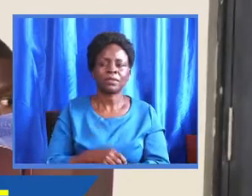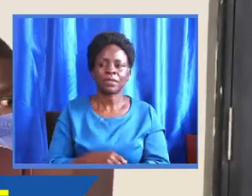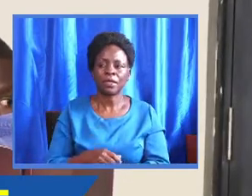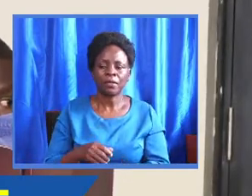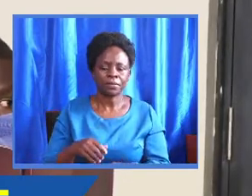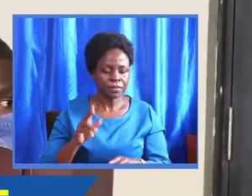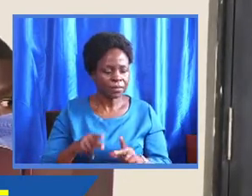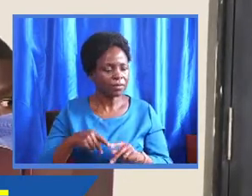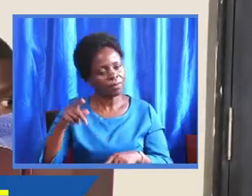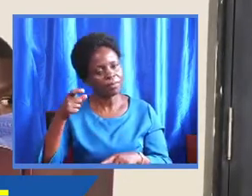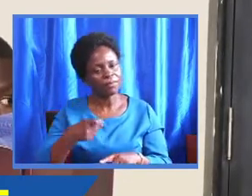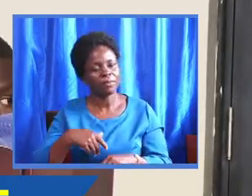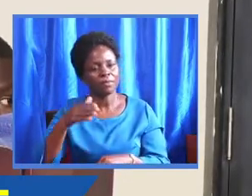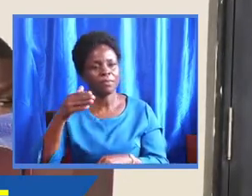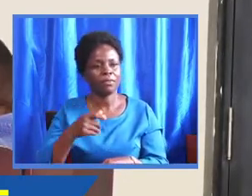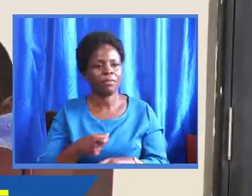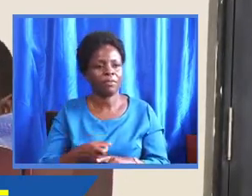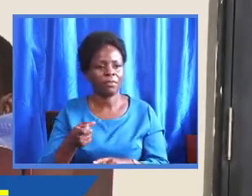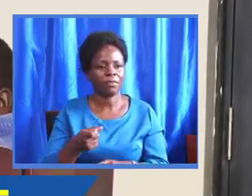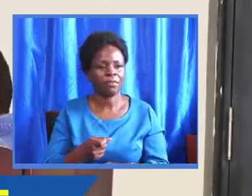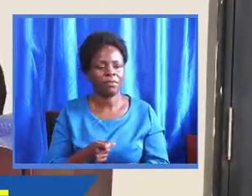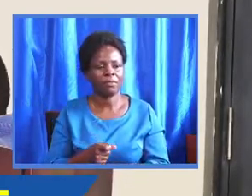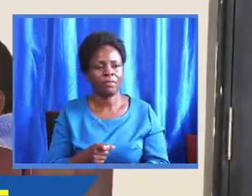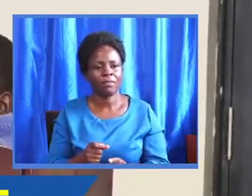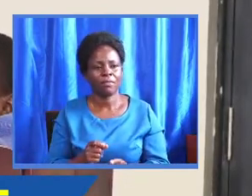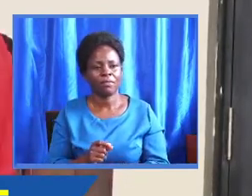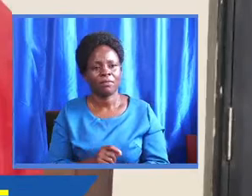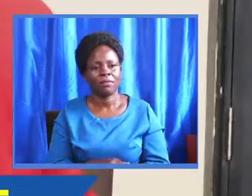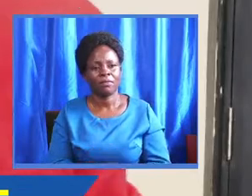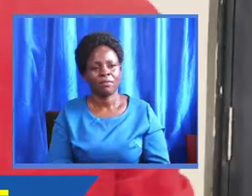outside the Kampala suburbs. Thank you, Eve. Yes.